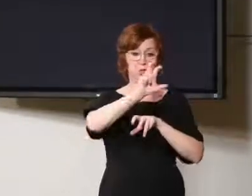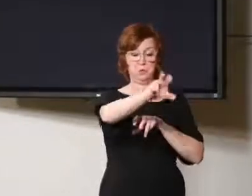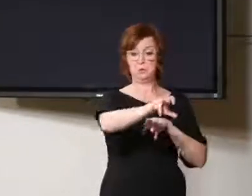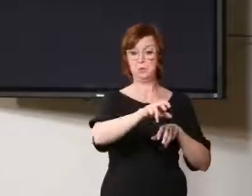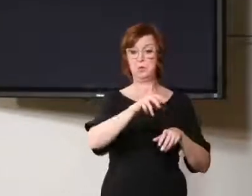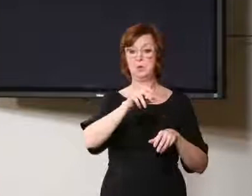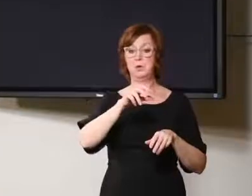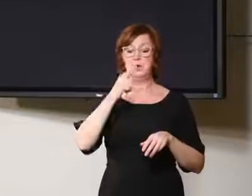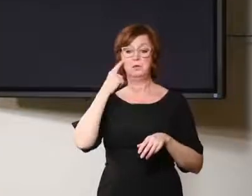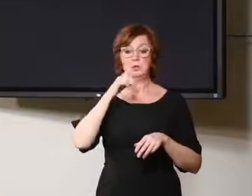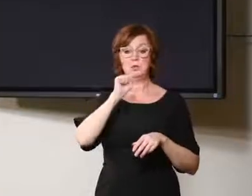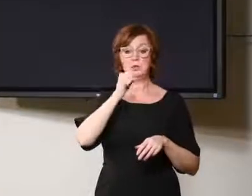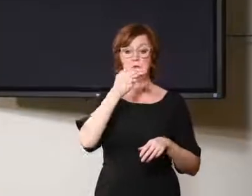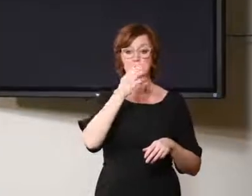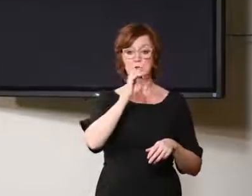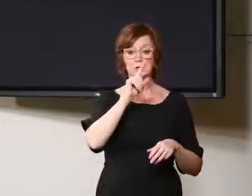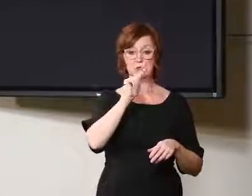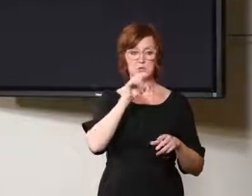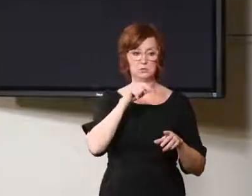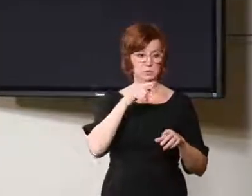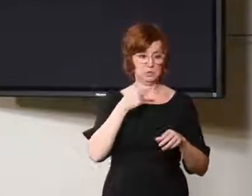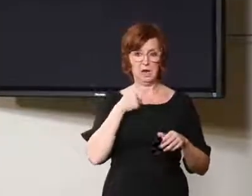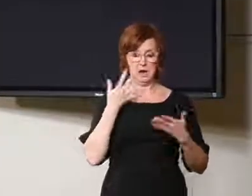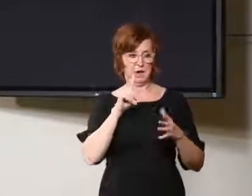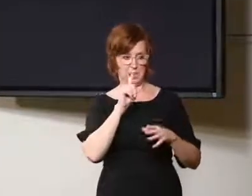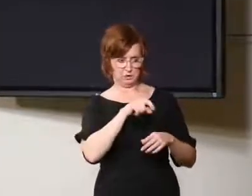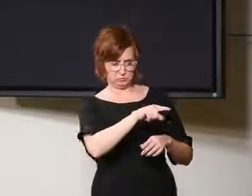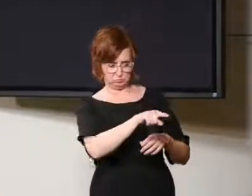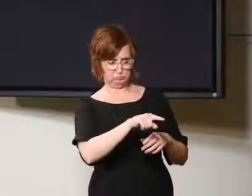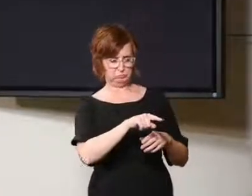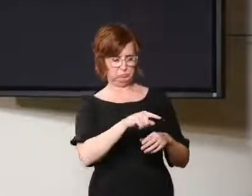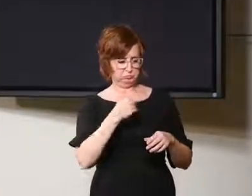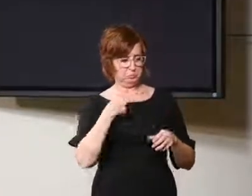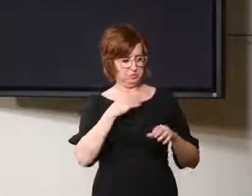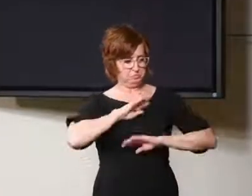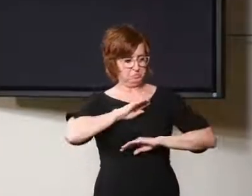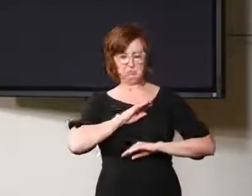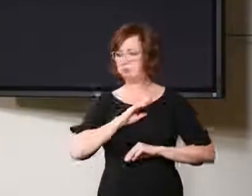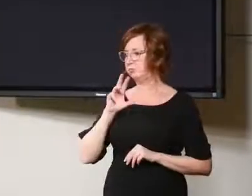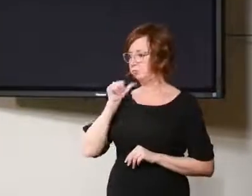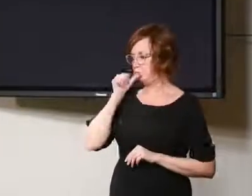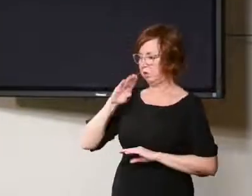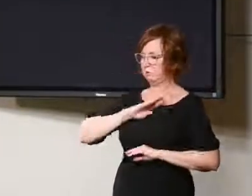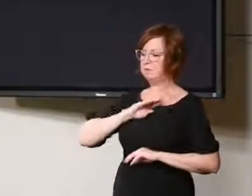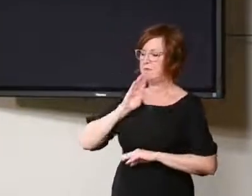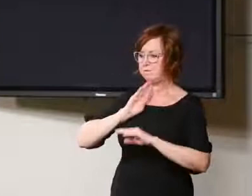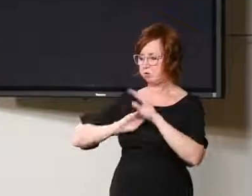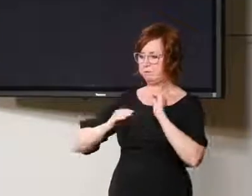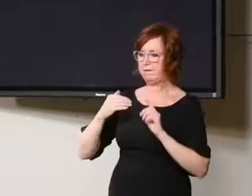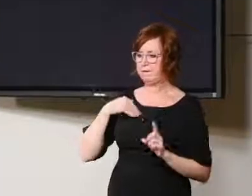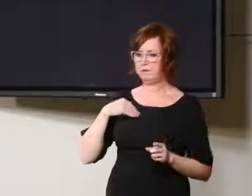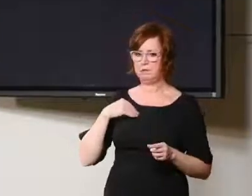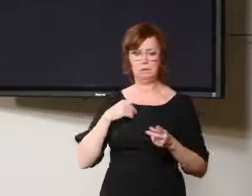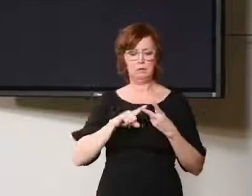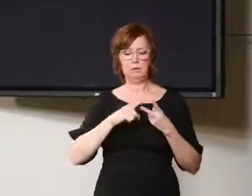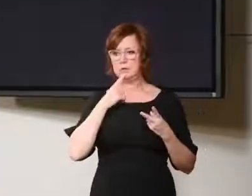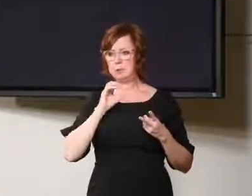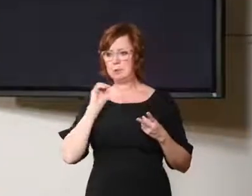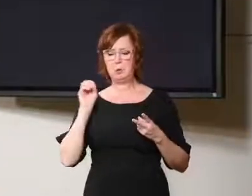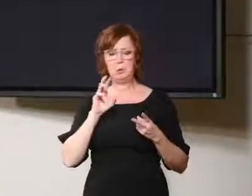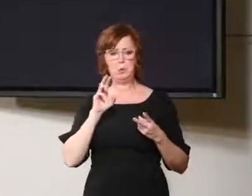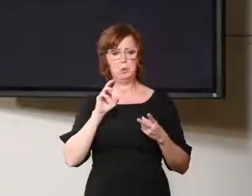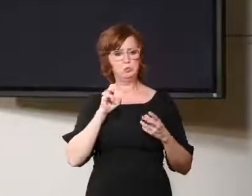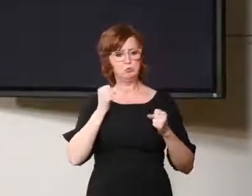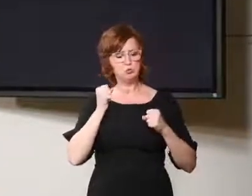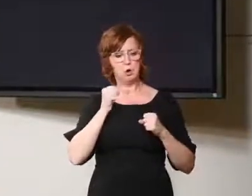frustrated with issues like not being issued N95 masks. What do you say to these people who feel that they are receiving short shrift